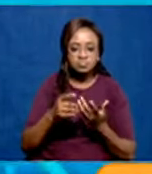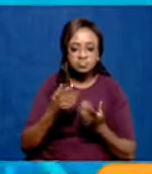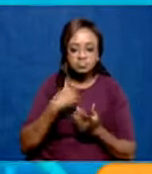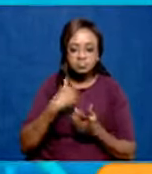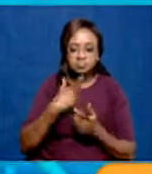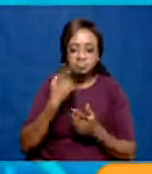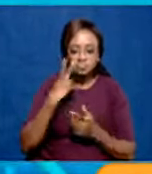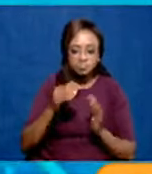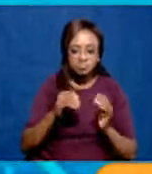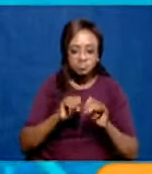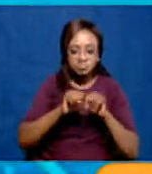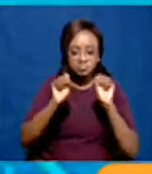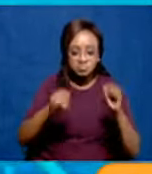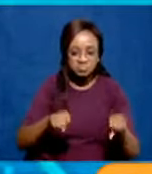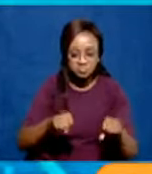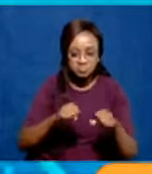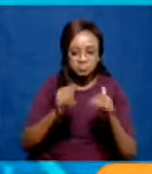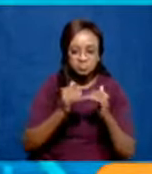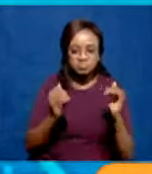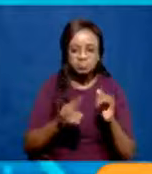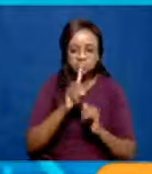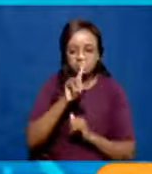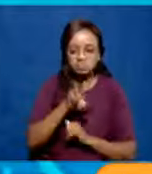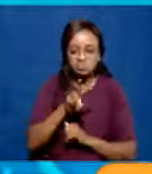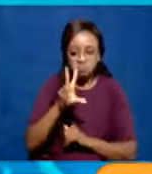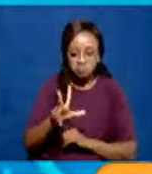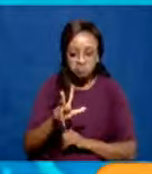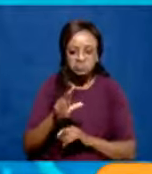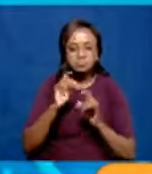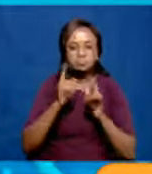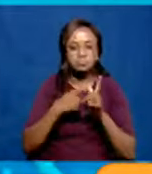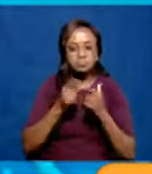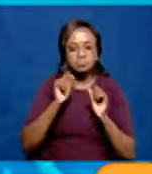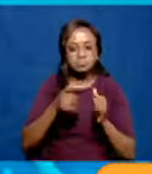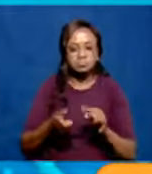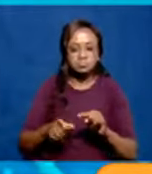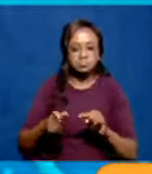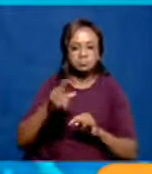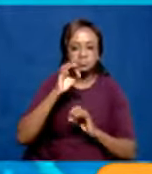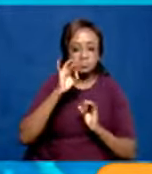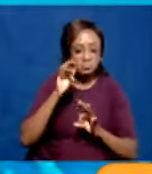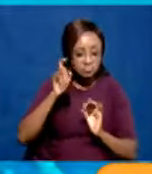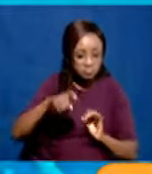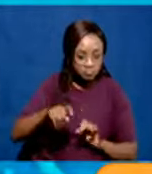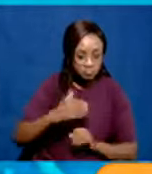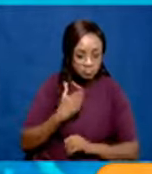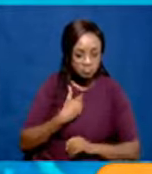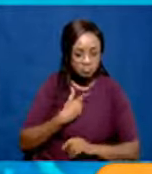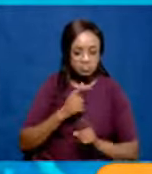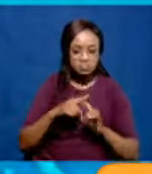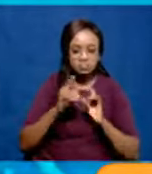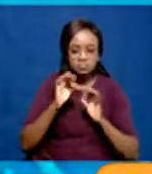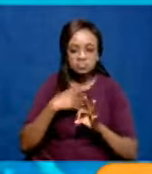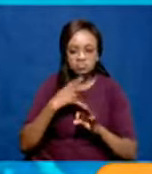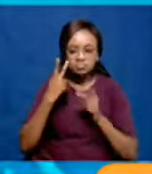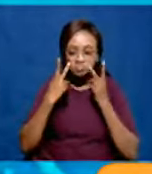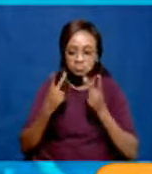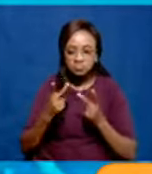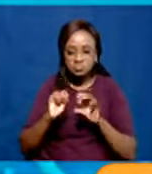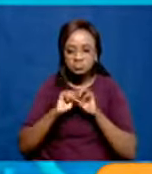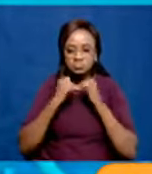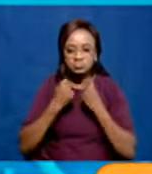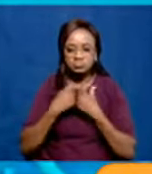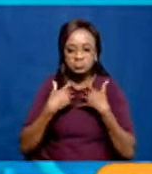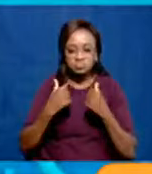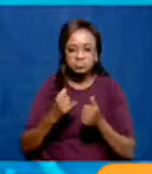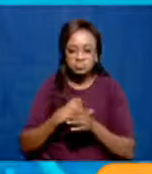at level 1, 2, 3. Then you are referred upwards if need be. Now, when you go into level, the social health insurance fund, there you have